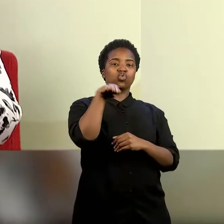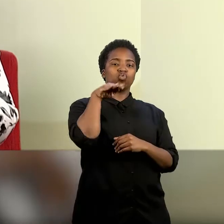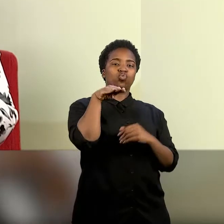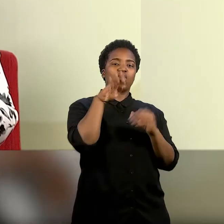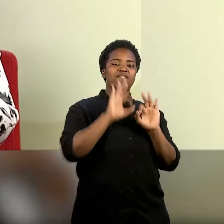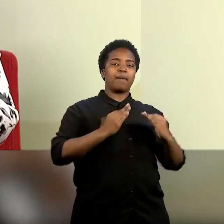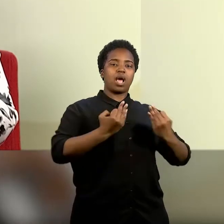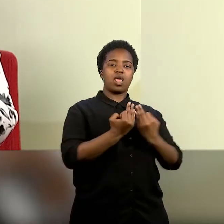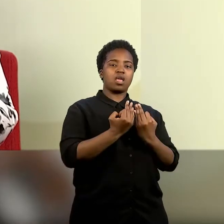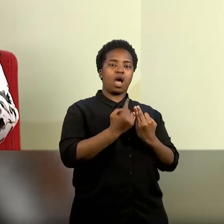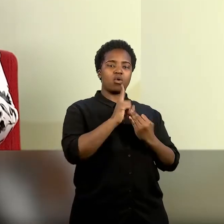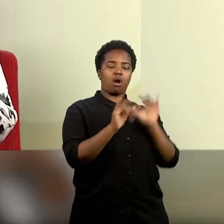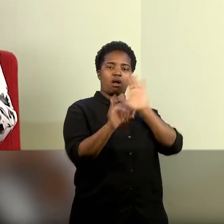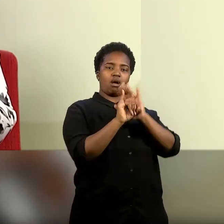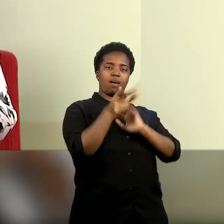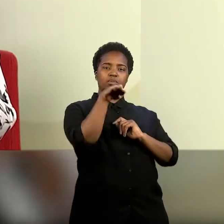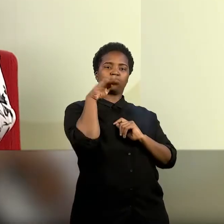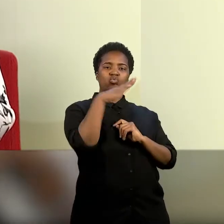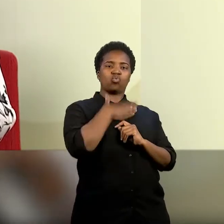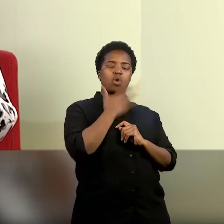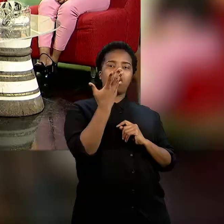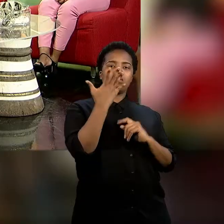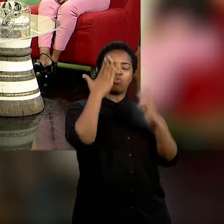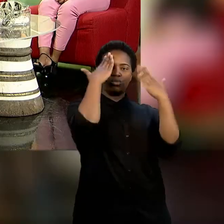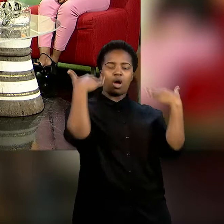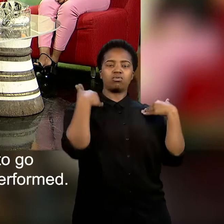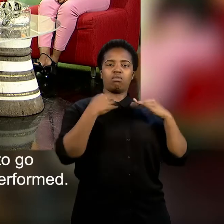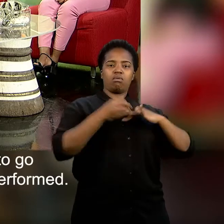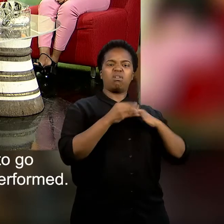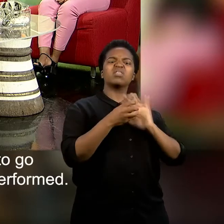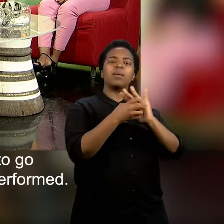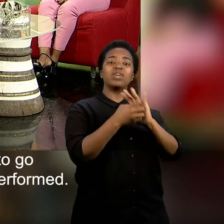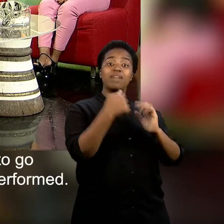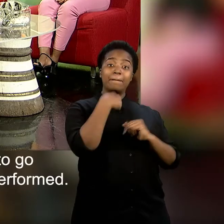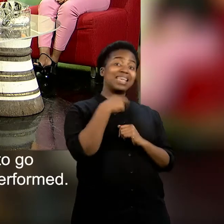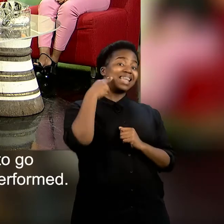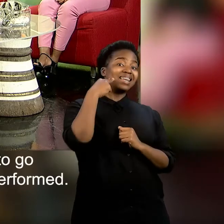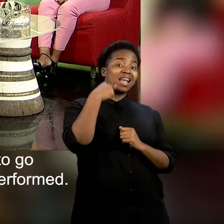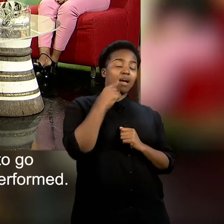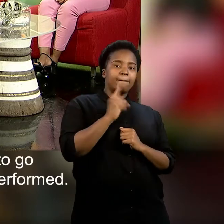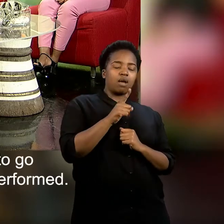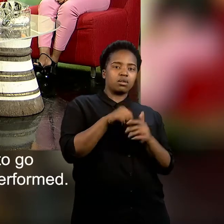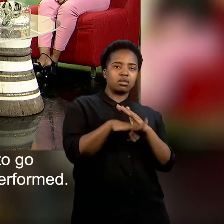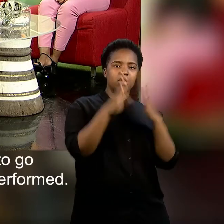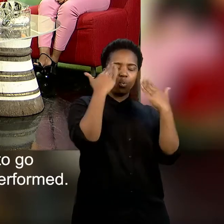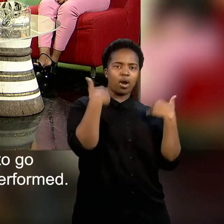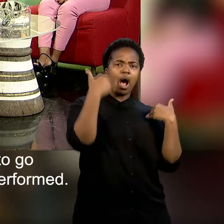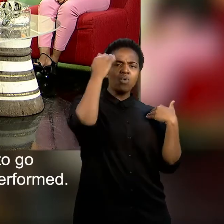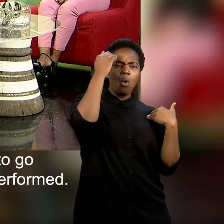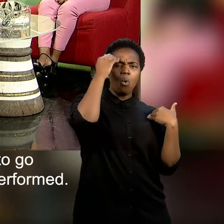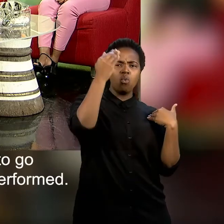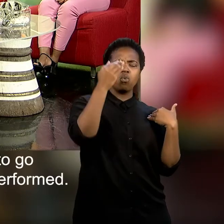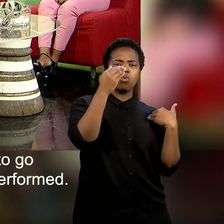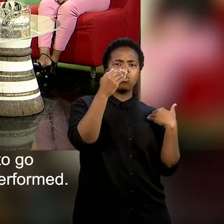isiZulu family, I don't identify, for example, with Mshado. Like if I, as a deaf person, have to go to a wedding, I know